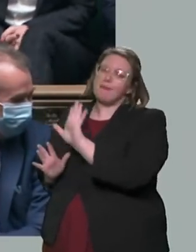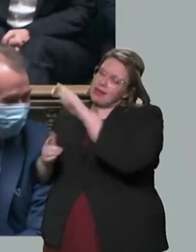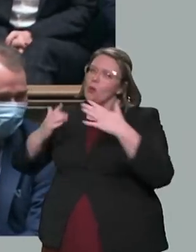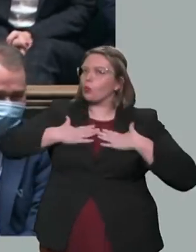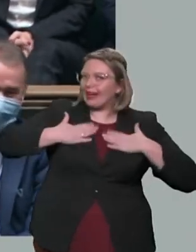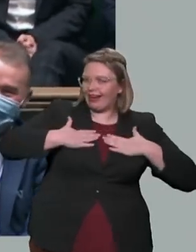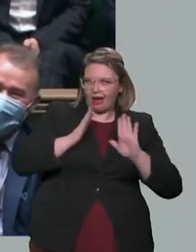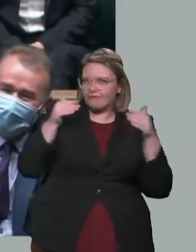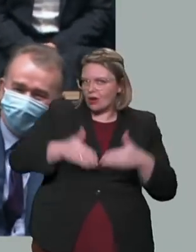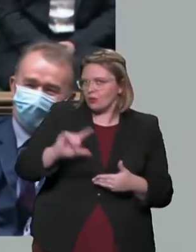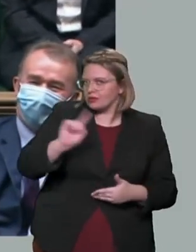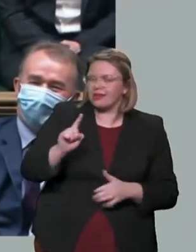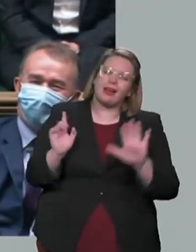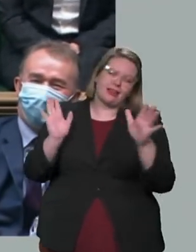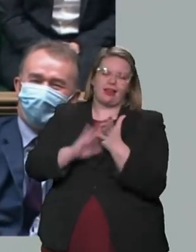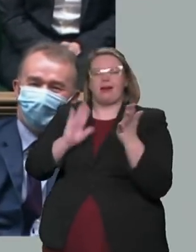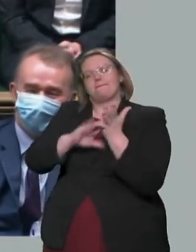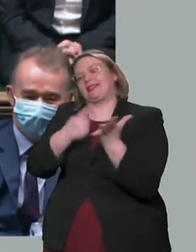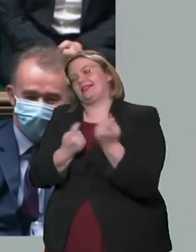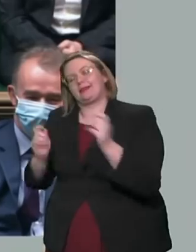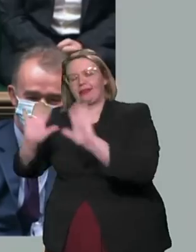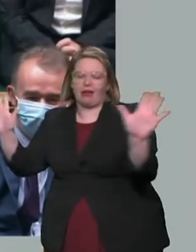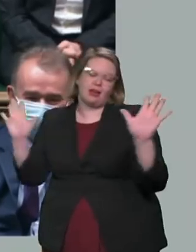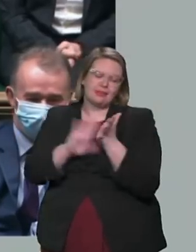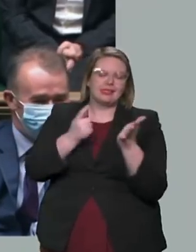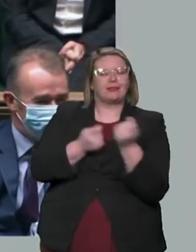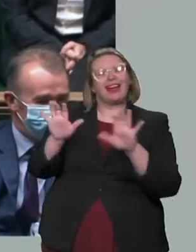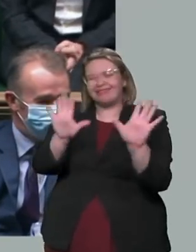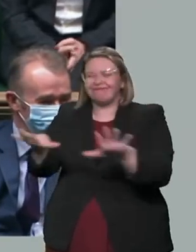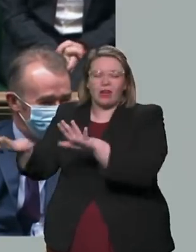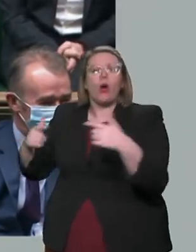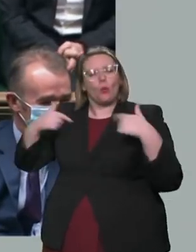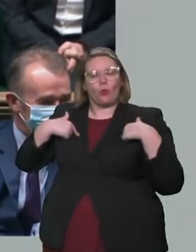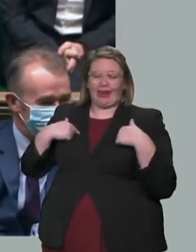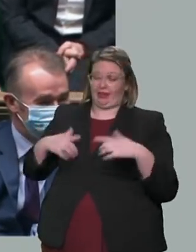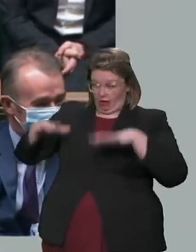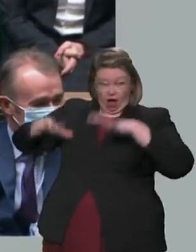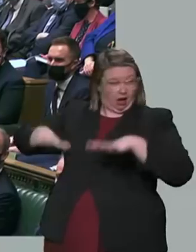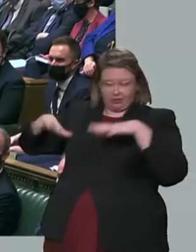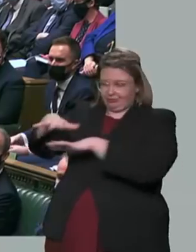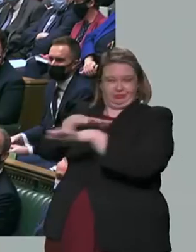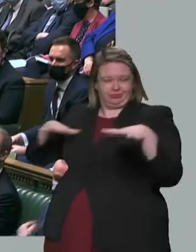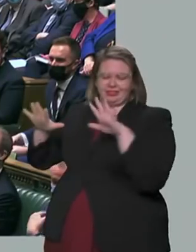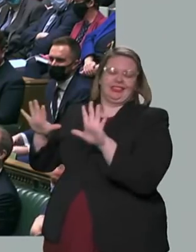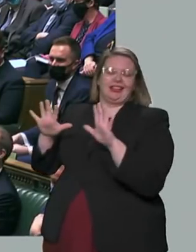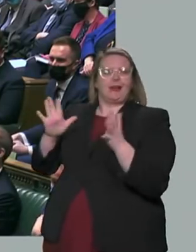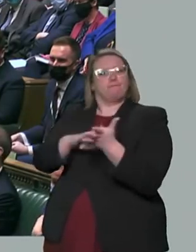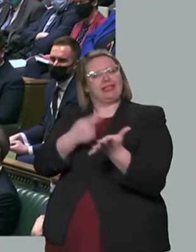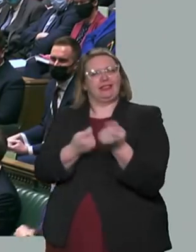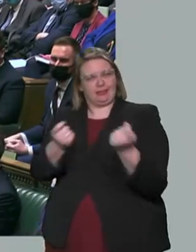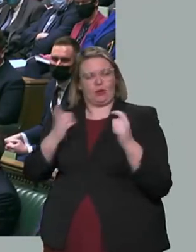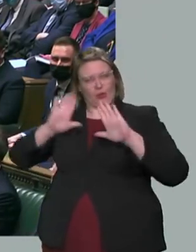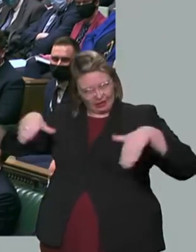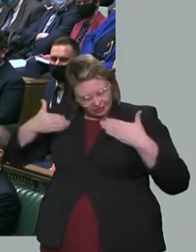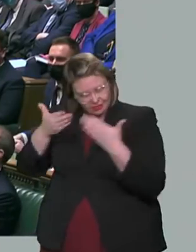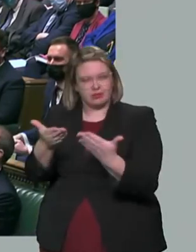focused on, Mr. Speaker, is delivering jobs for the British people. And it is a quite extraordinary thing